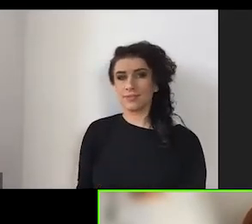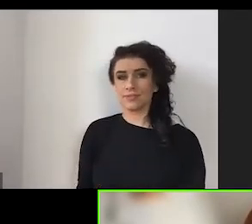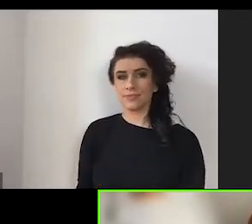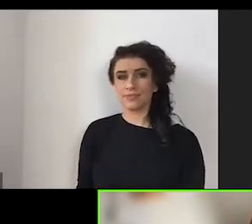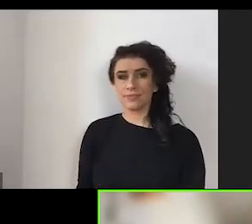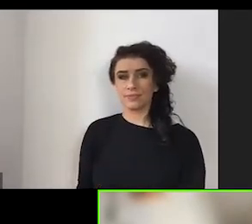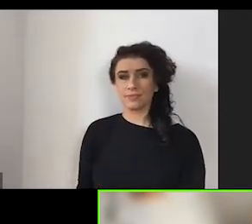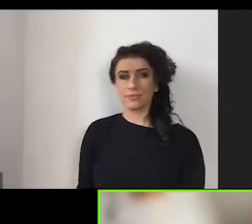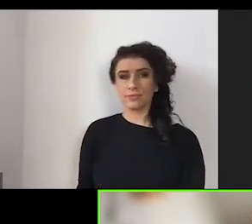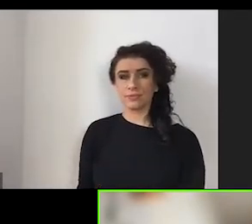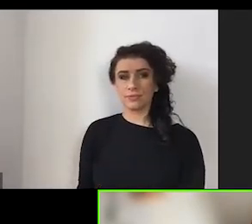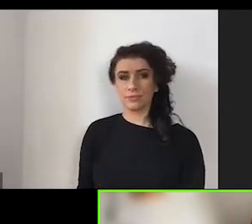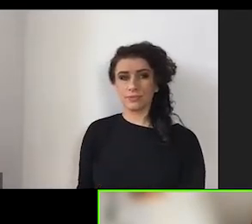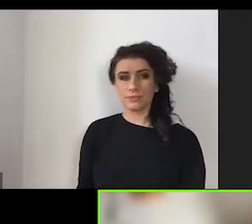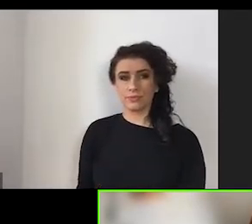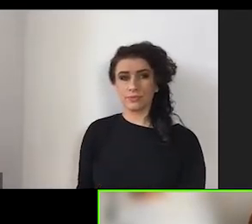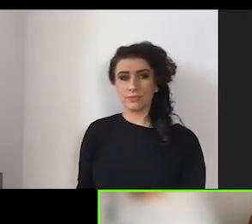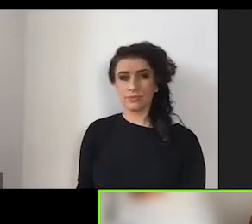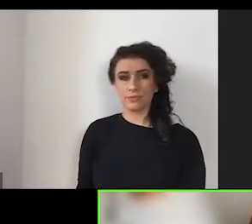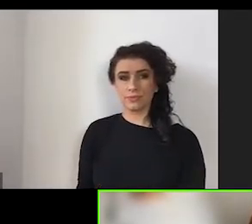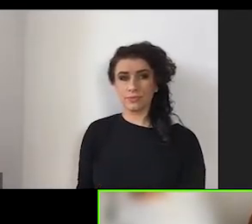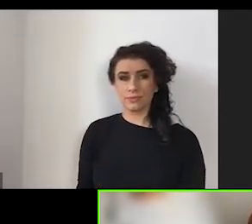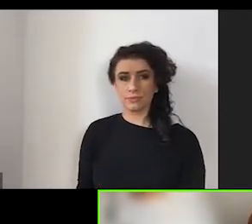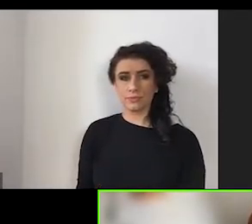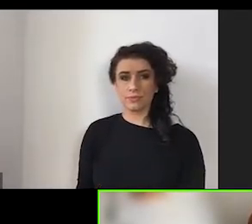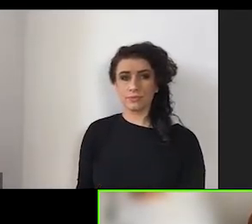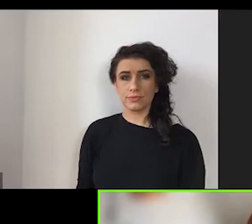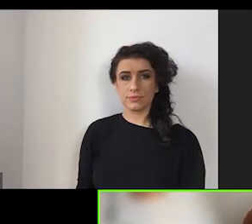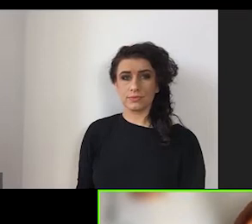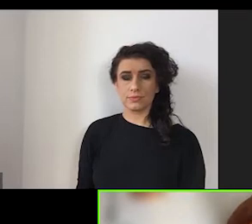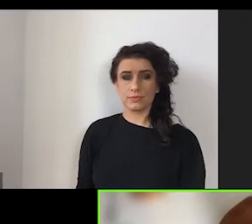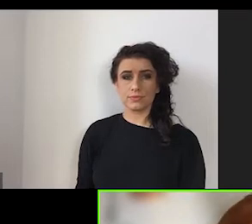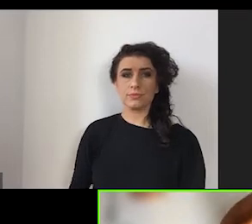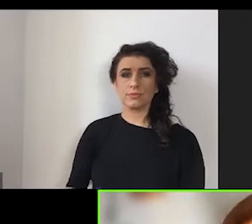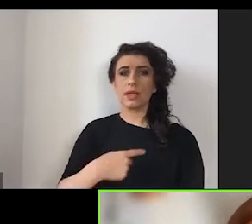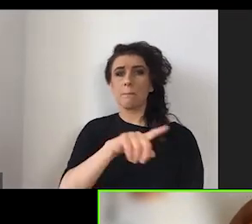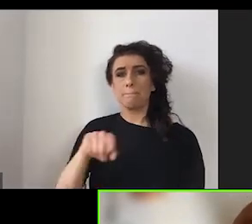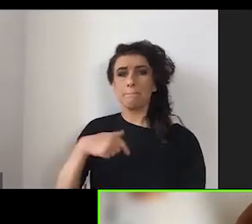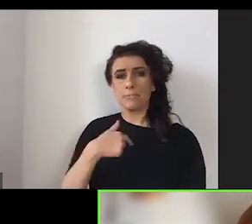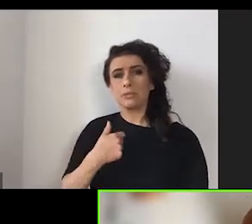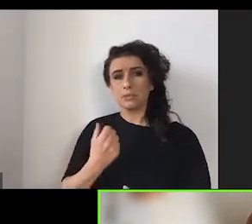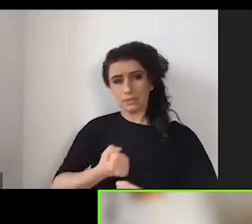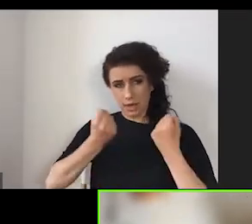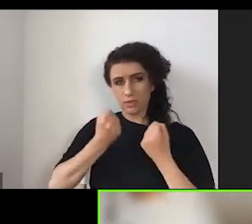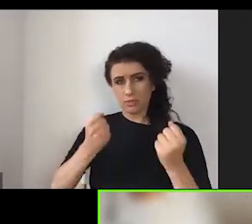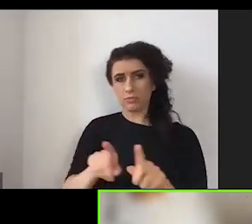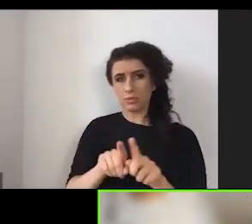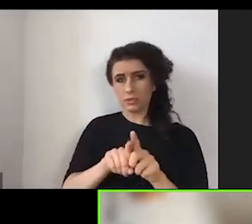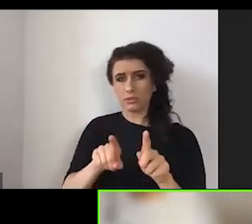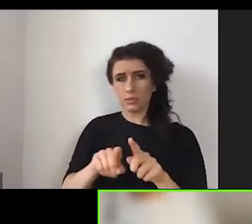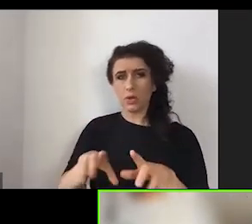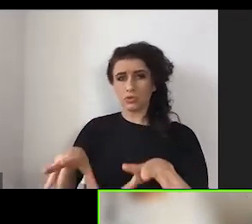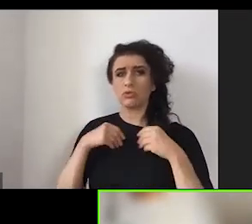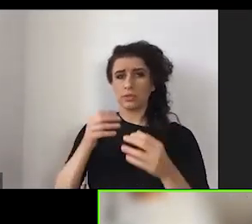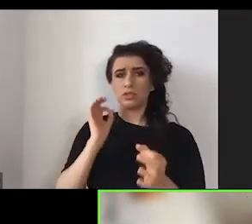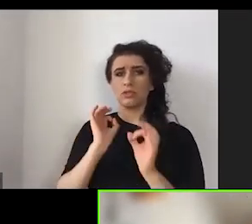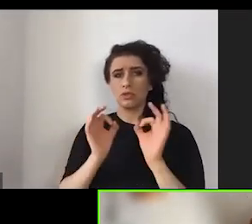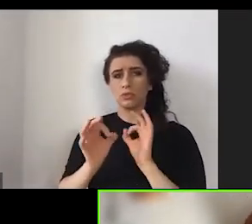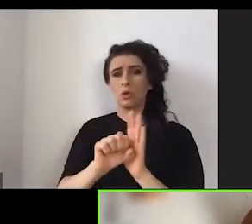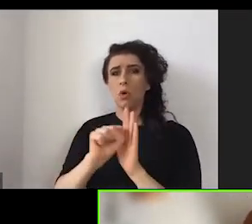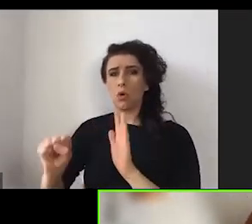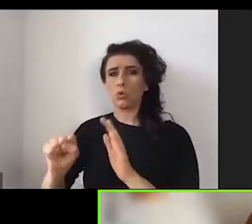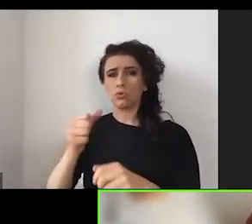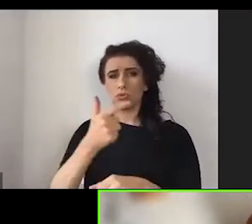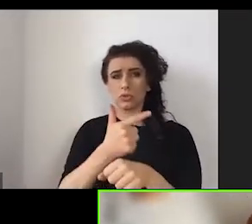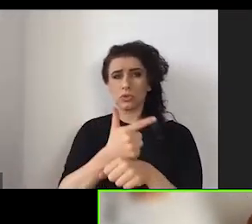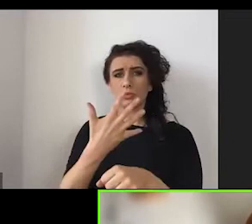to ask how they were this year in February. I was like, so how are you going? Are you doing homeschool? How is it